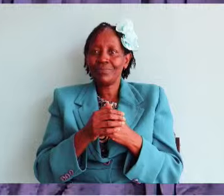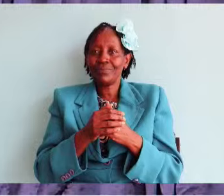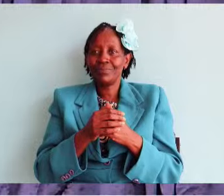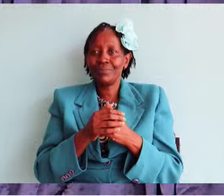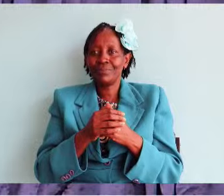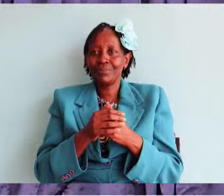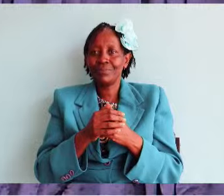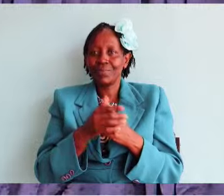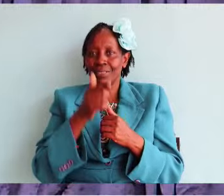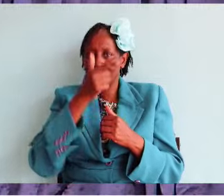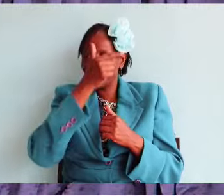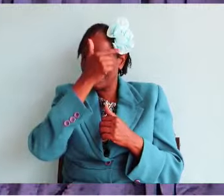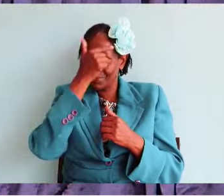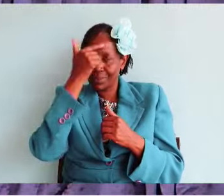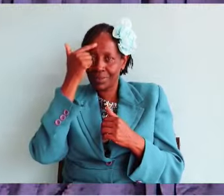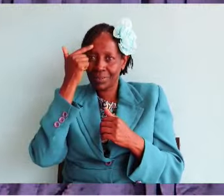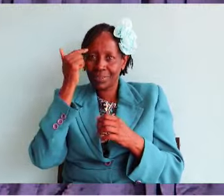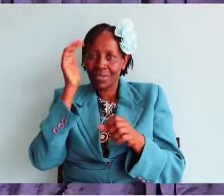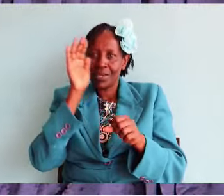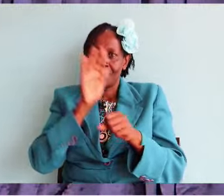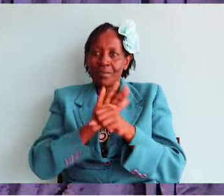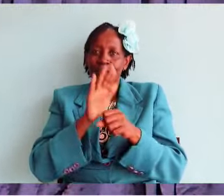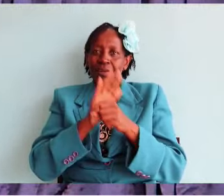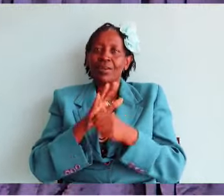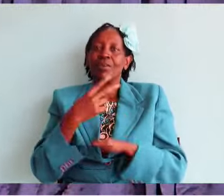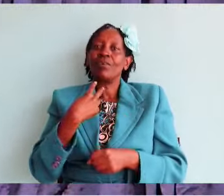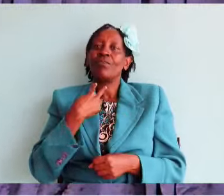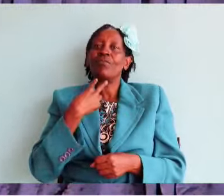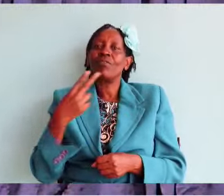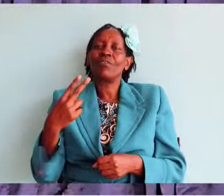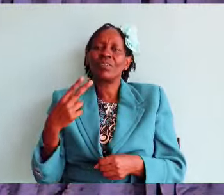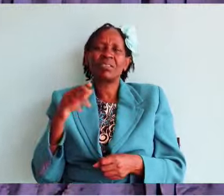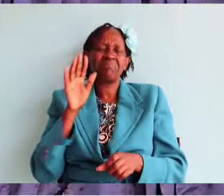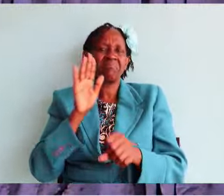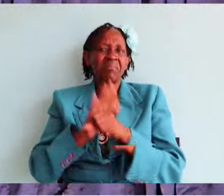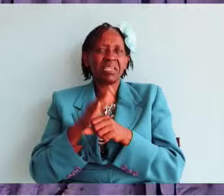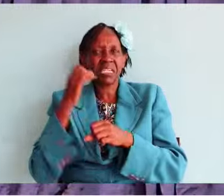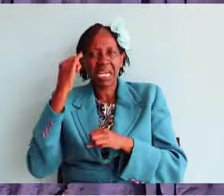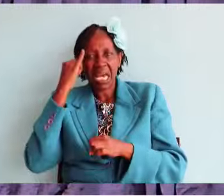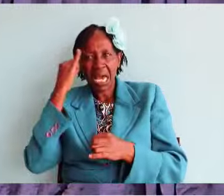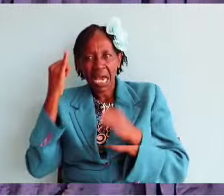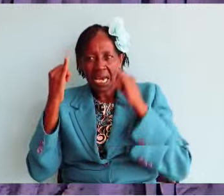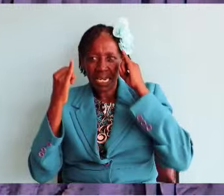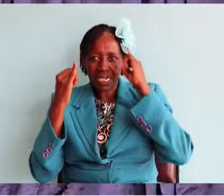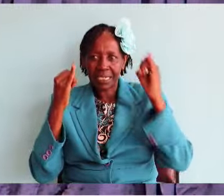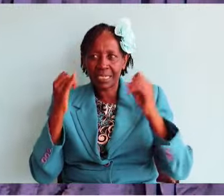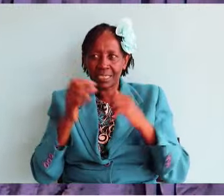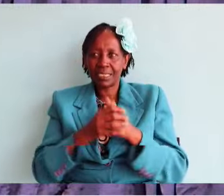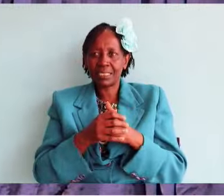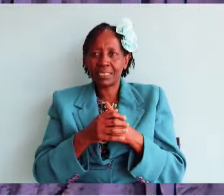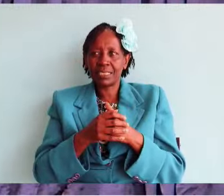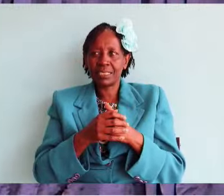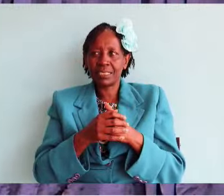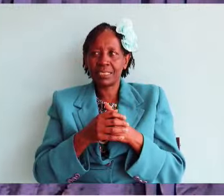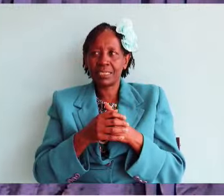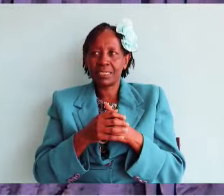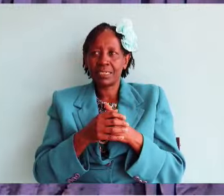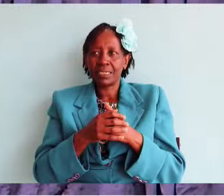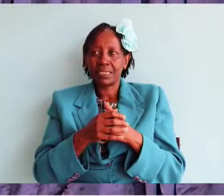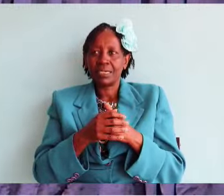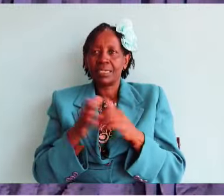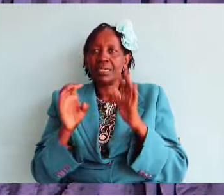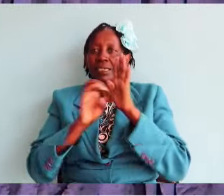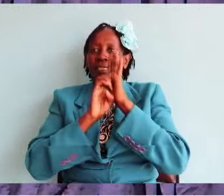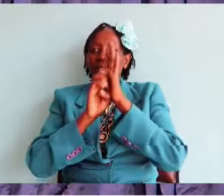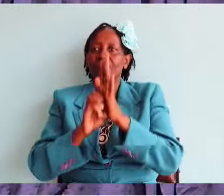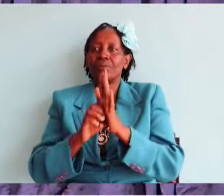Because many voices will come up, many ideas, many things. As we are here like this, if we are 200 here, that is